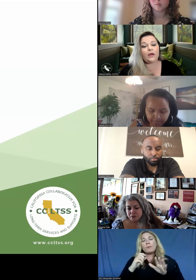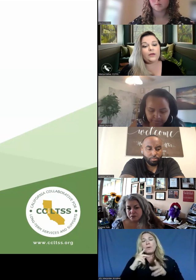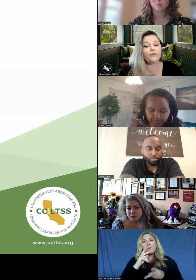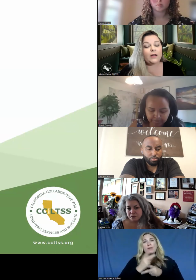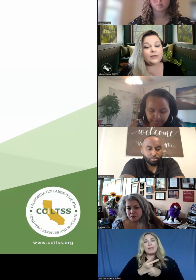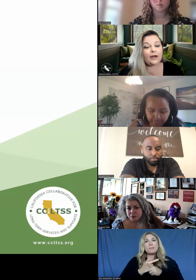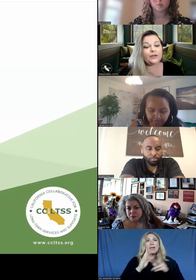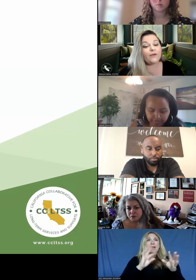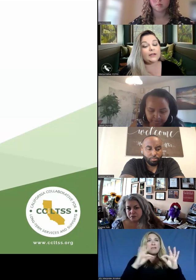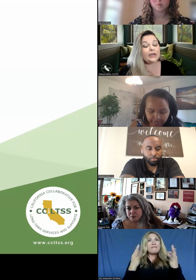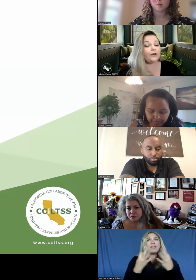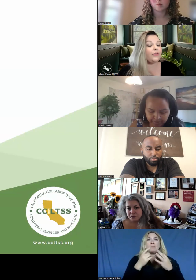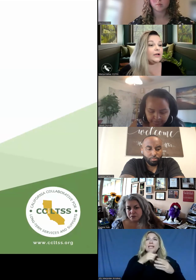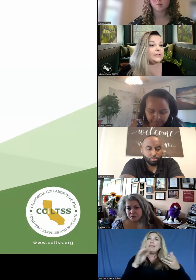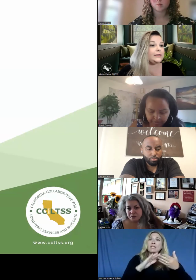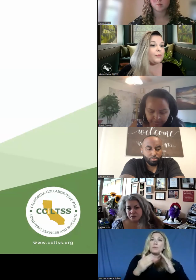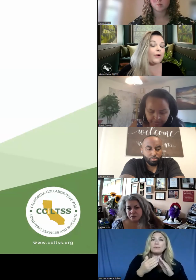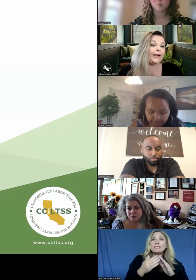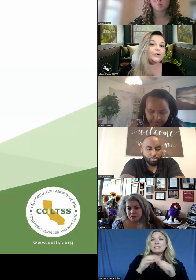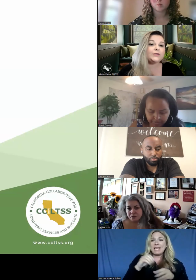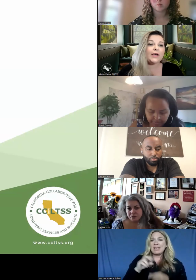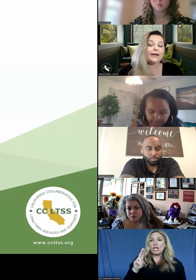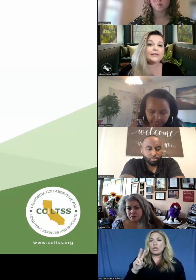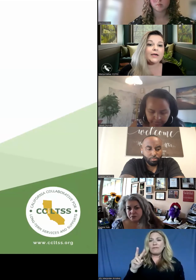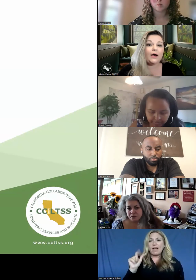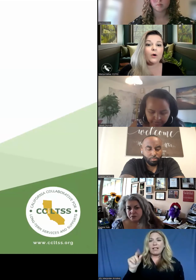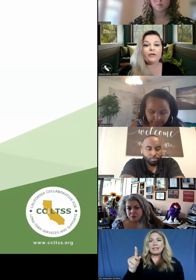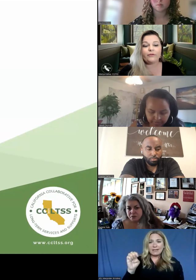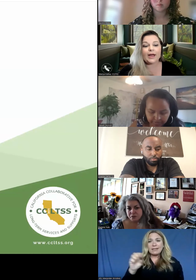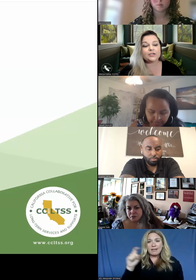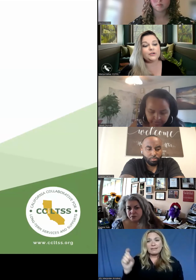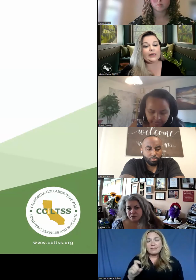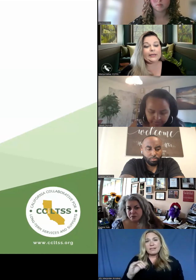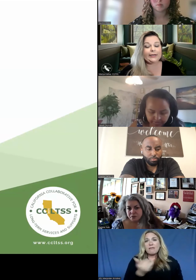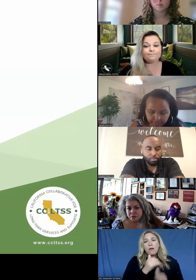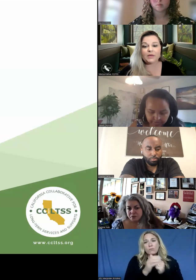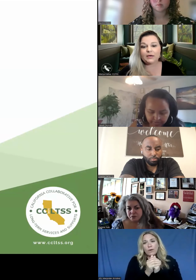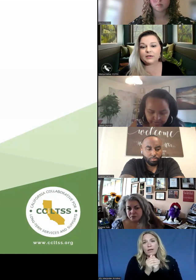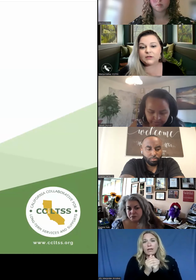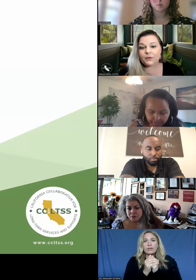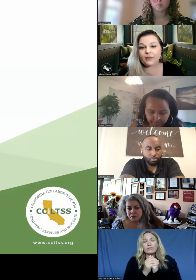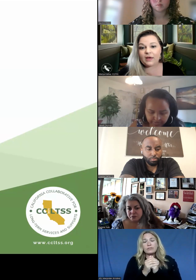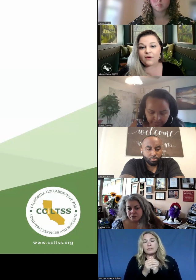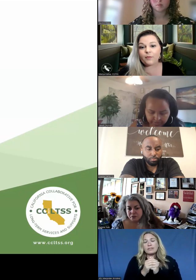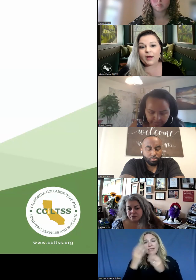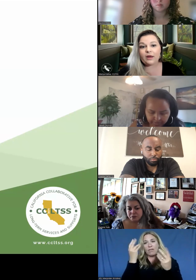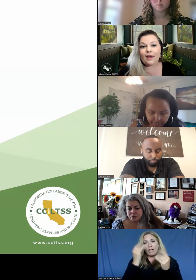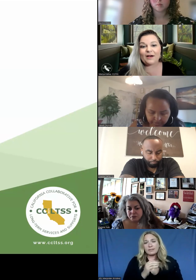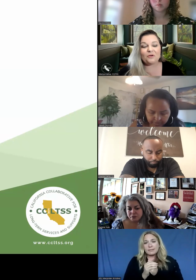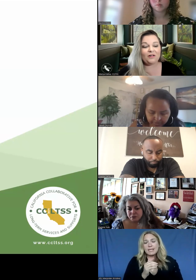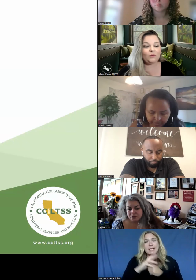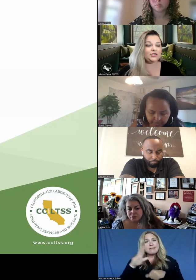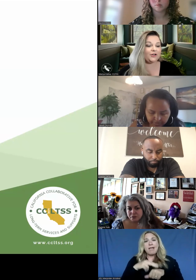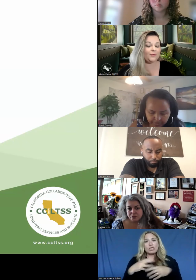of Uvalde in our thoughts and prayers, and hoping for national healing. So thank you,